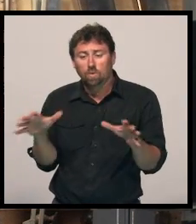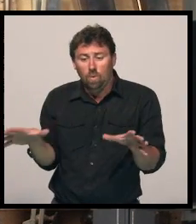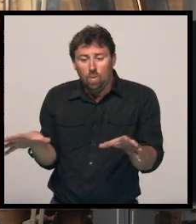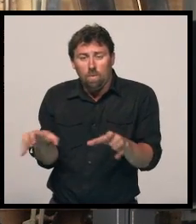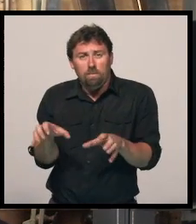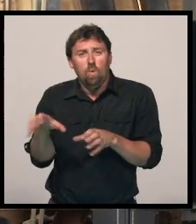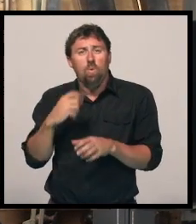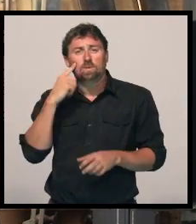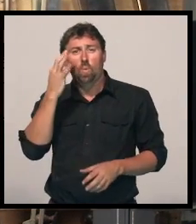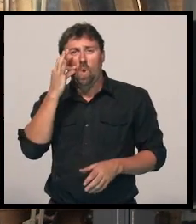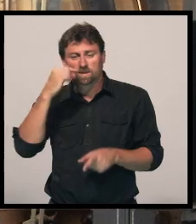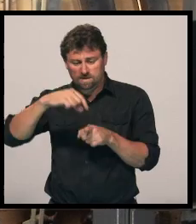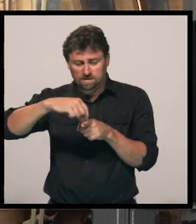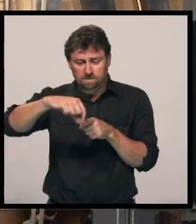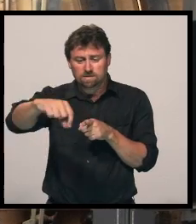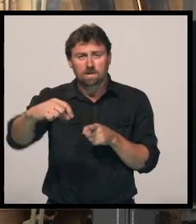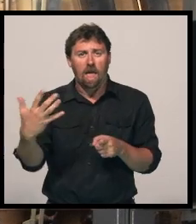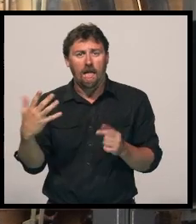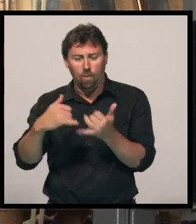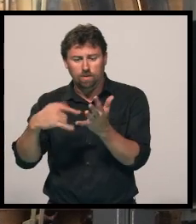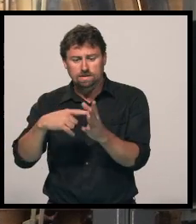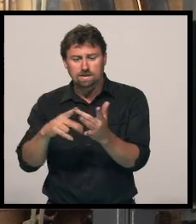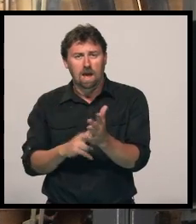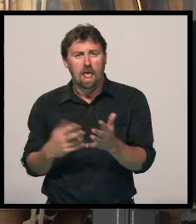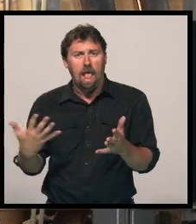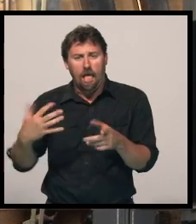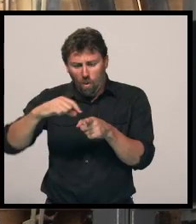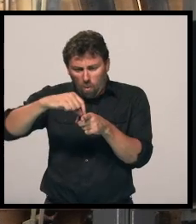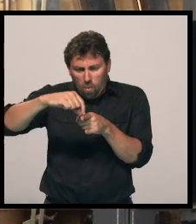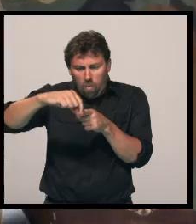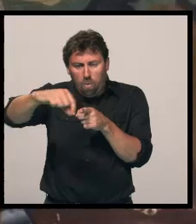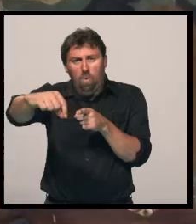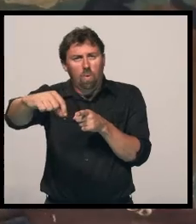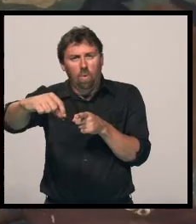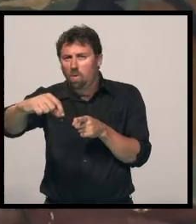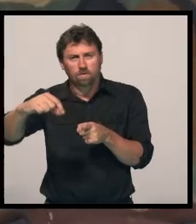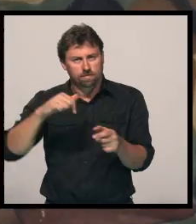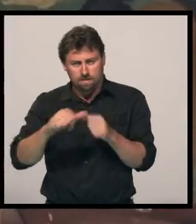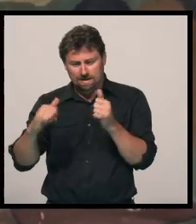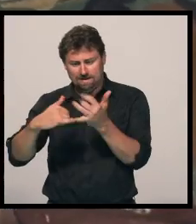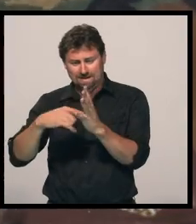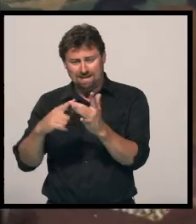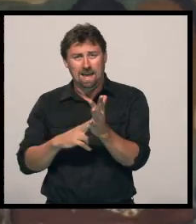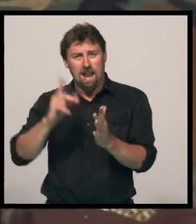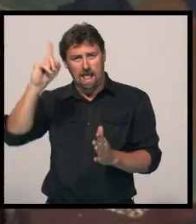have a white line and you won't be able to stain down there very well. So put a bit of stain on